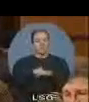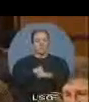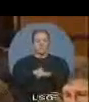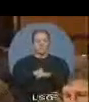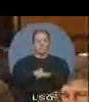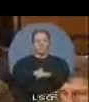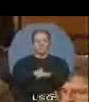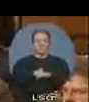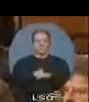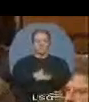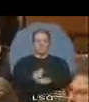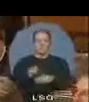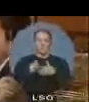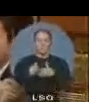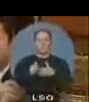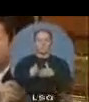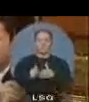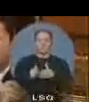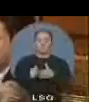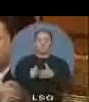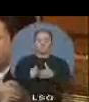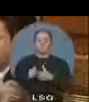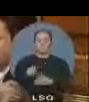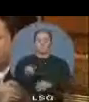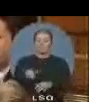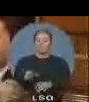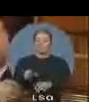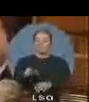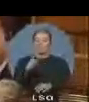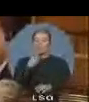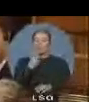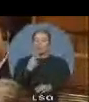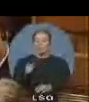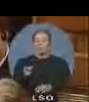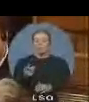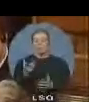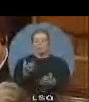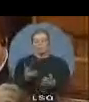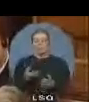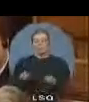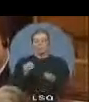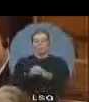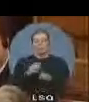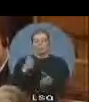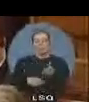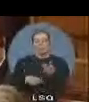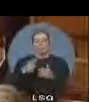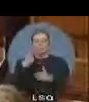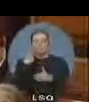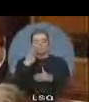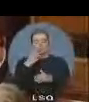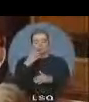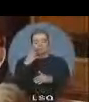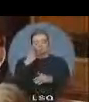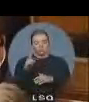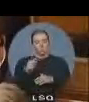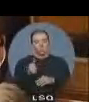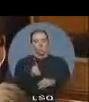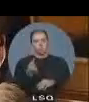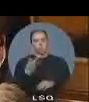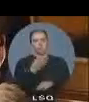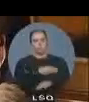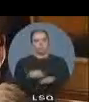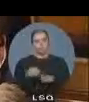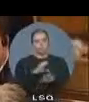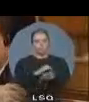to impose a multi-billion dollar tax on just about everything, poor Canadians, even while gas prices are going up, he wants